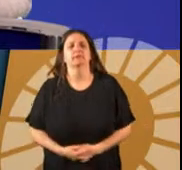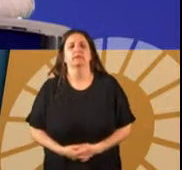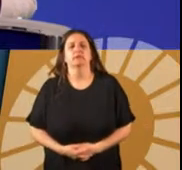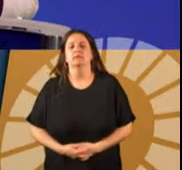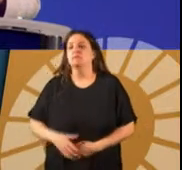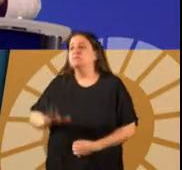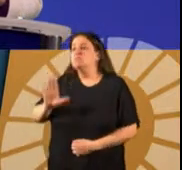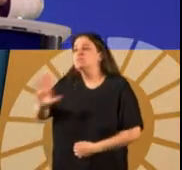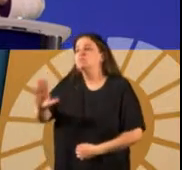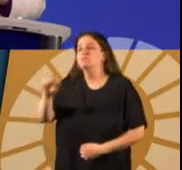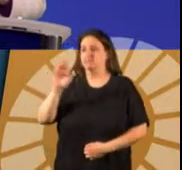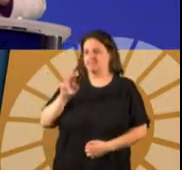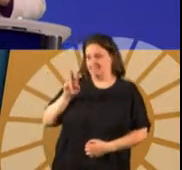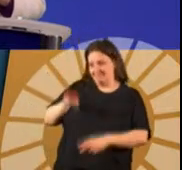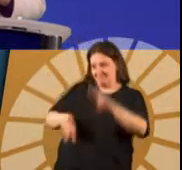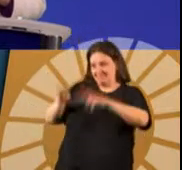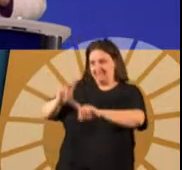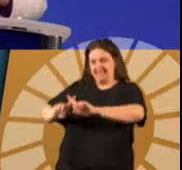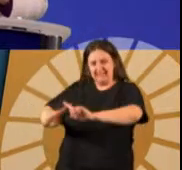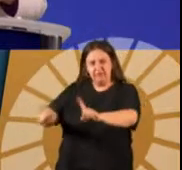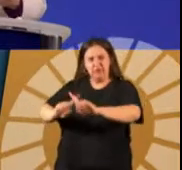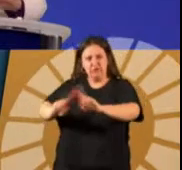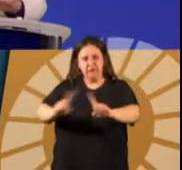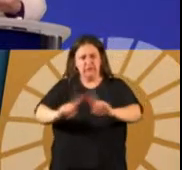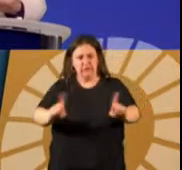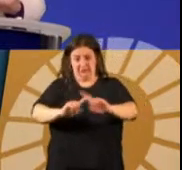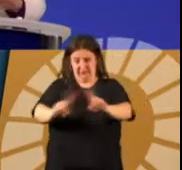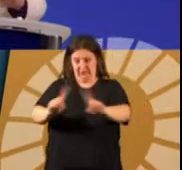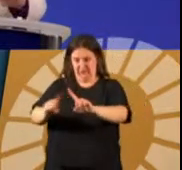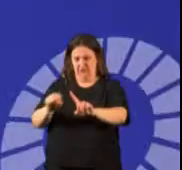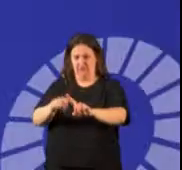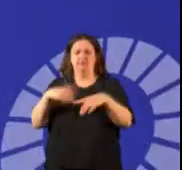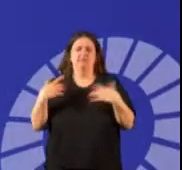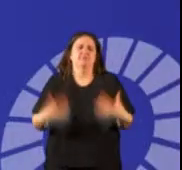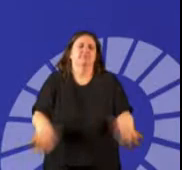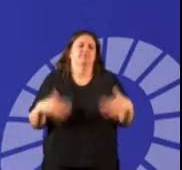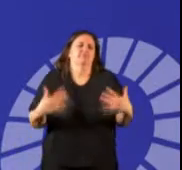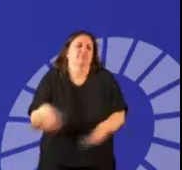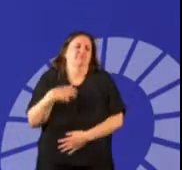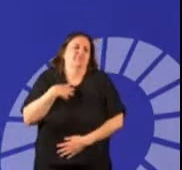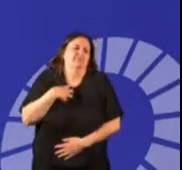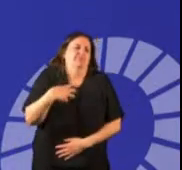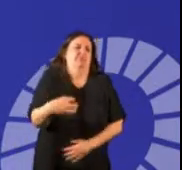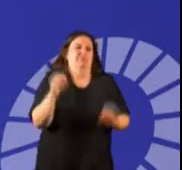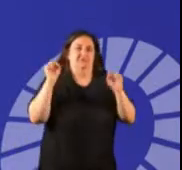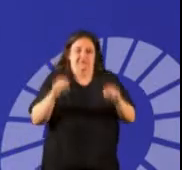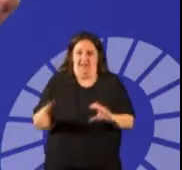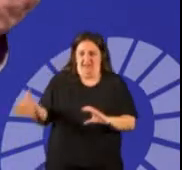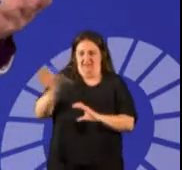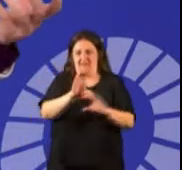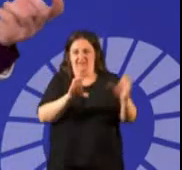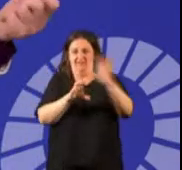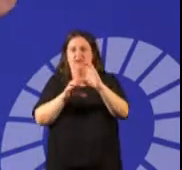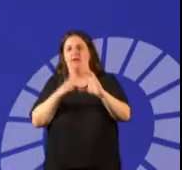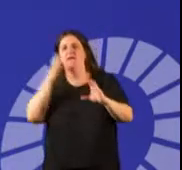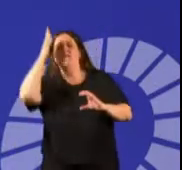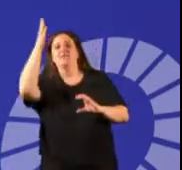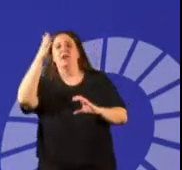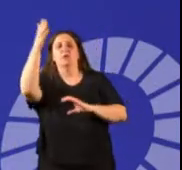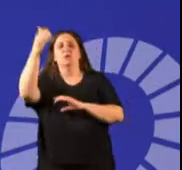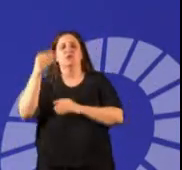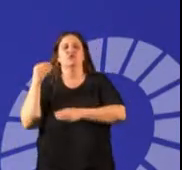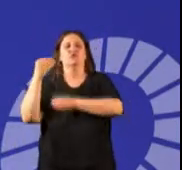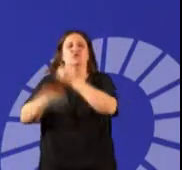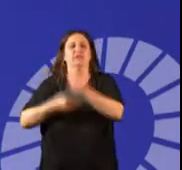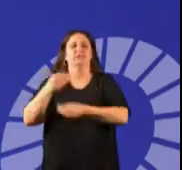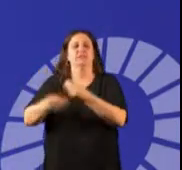next generation should not just be greener and more digital, but also more equal and more